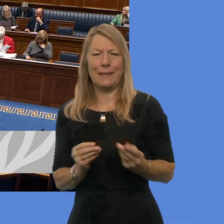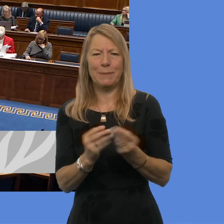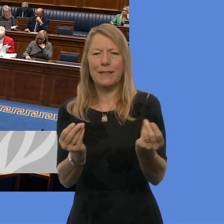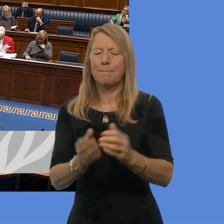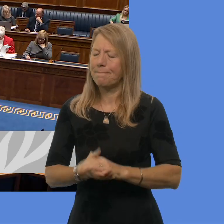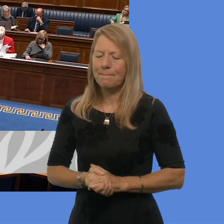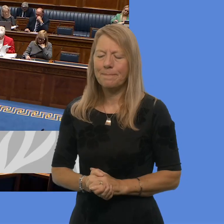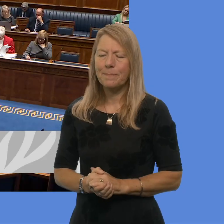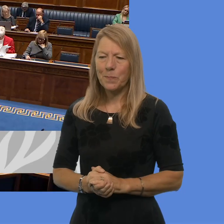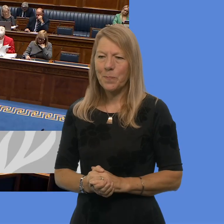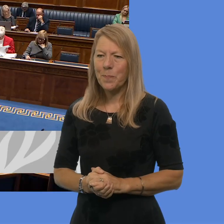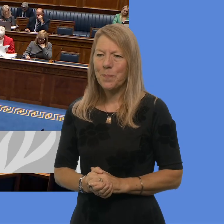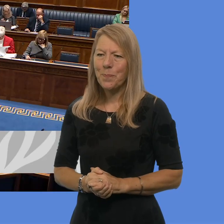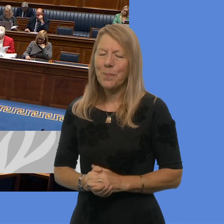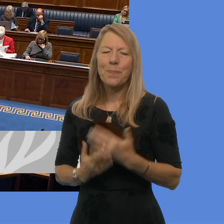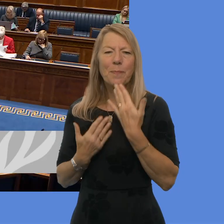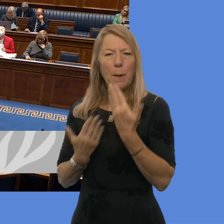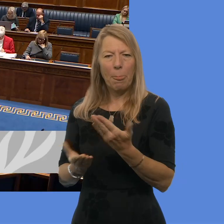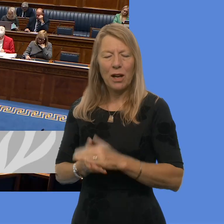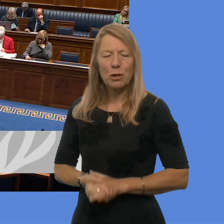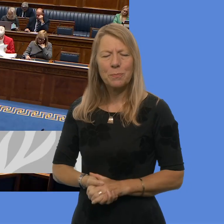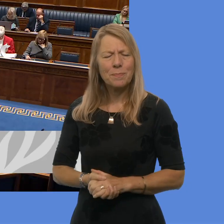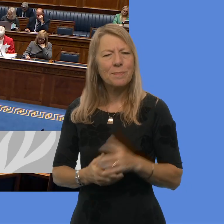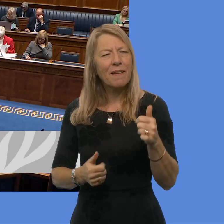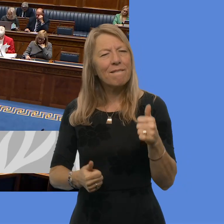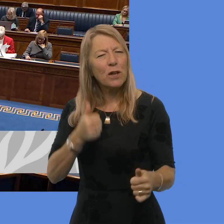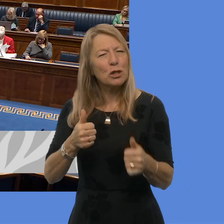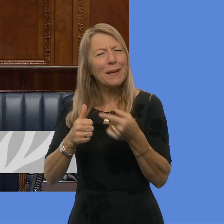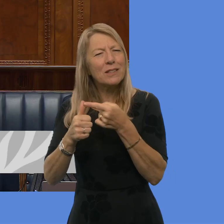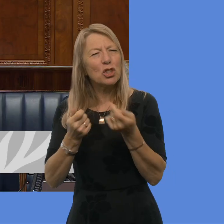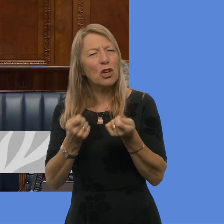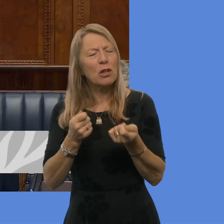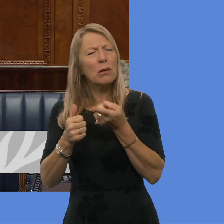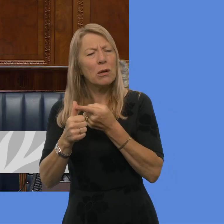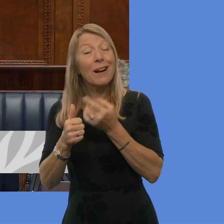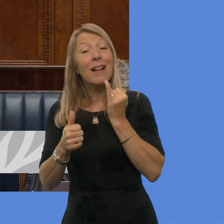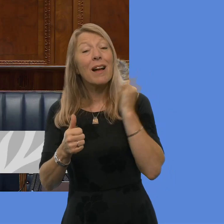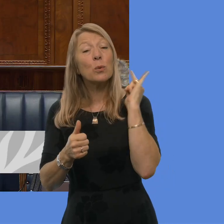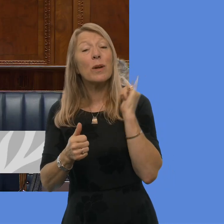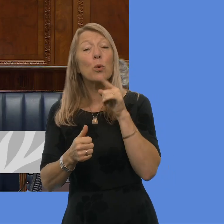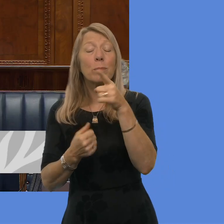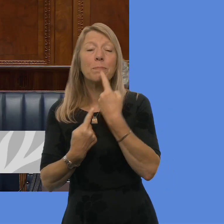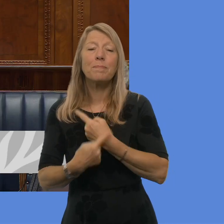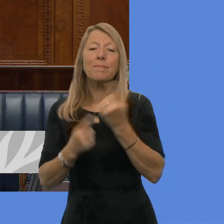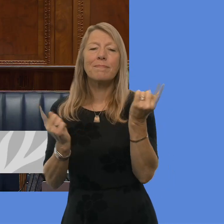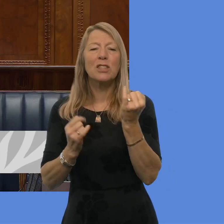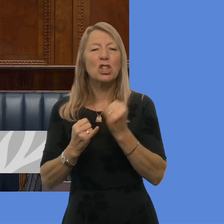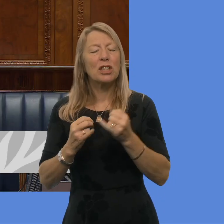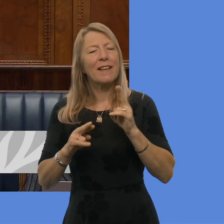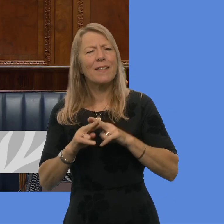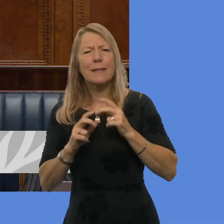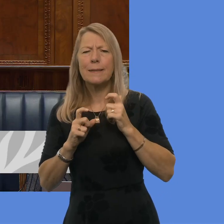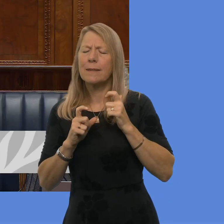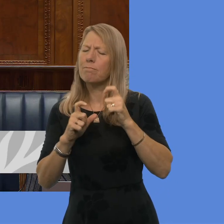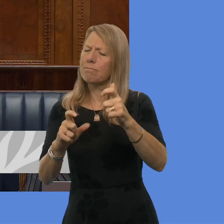Deputy Speaker. First Minister, you said last week that Sinn Féin will continue to stand with